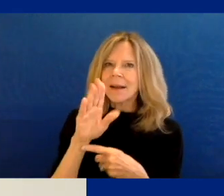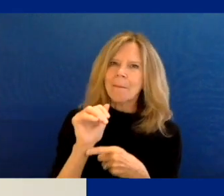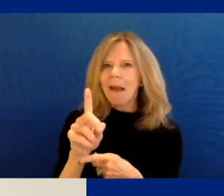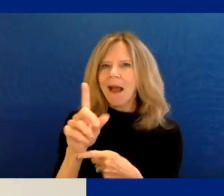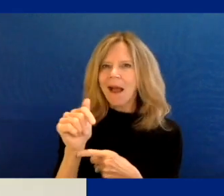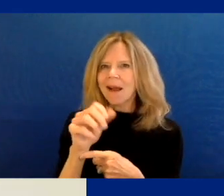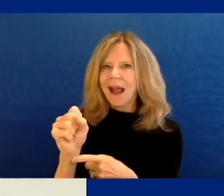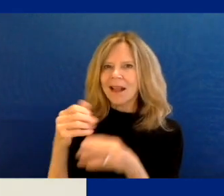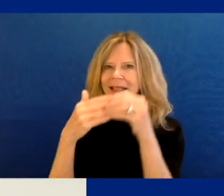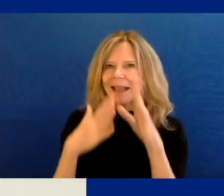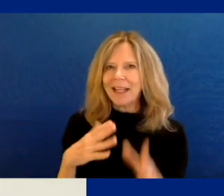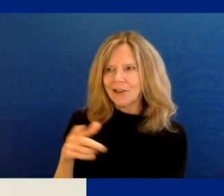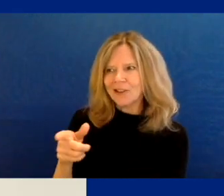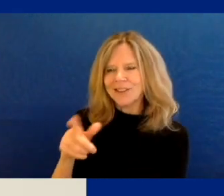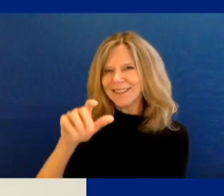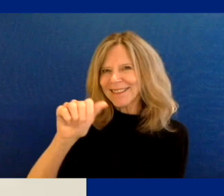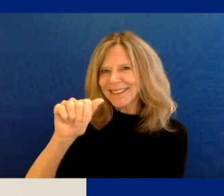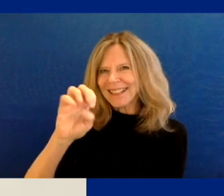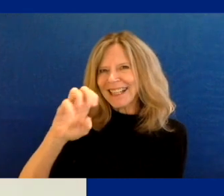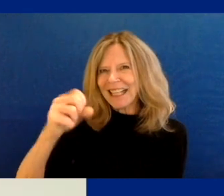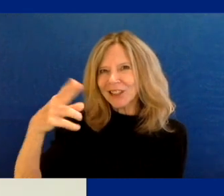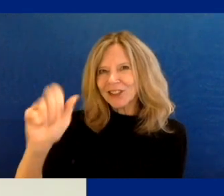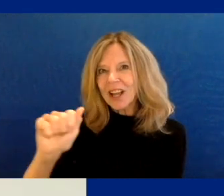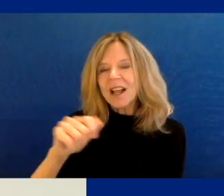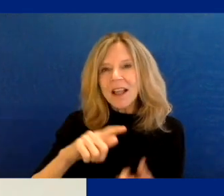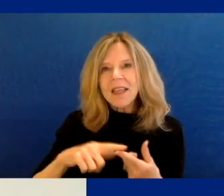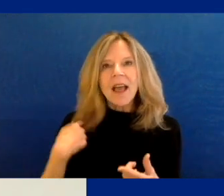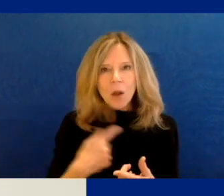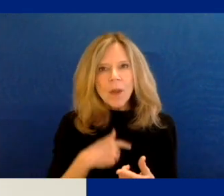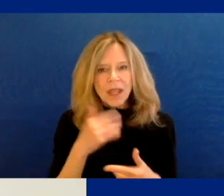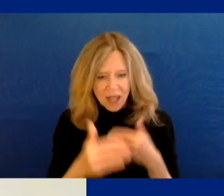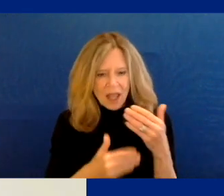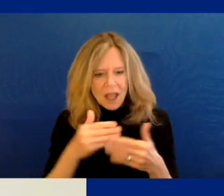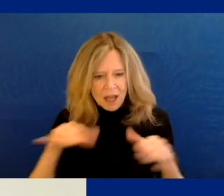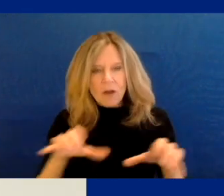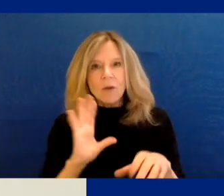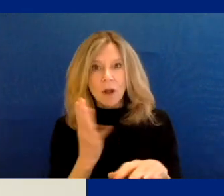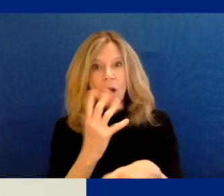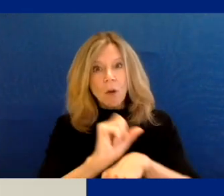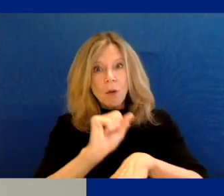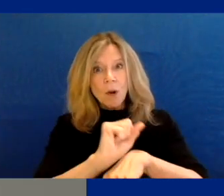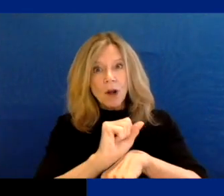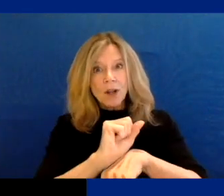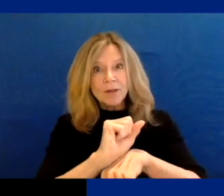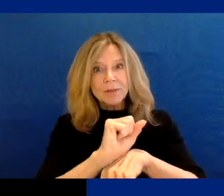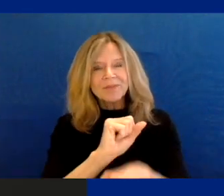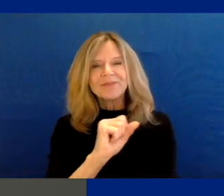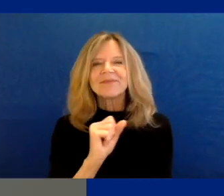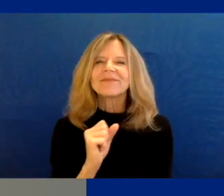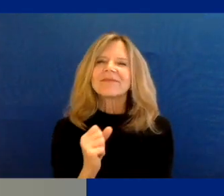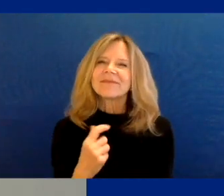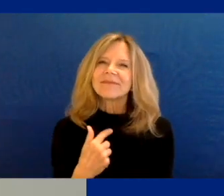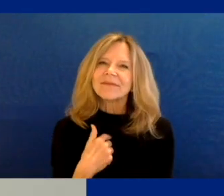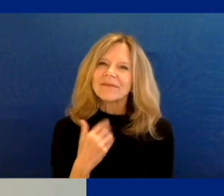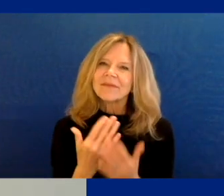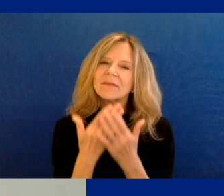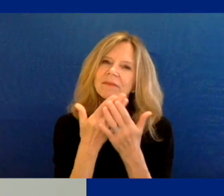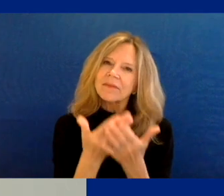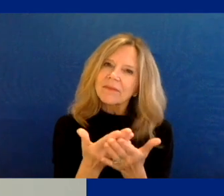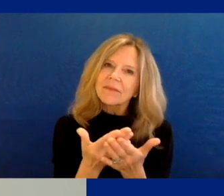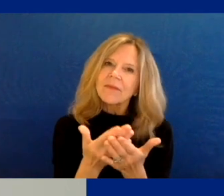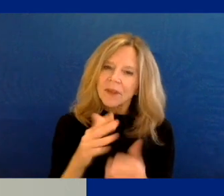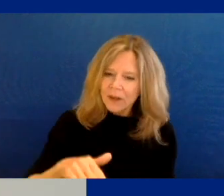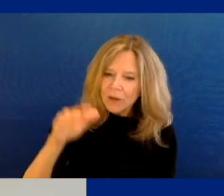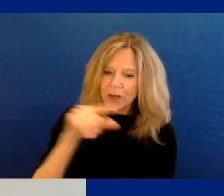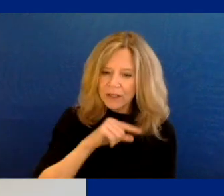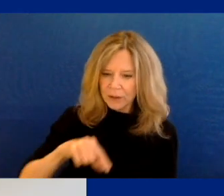and badass young leaders like Aisha that we're able to do the work that we do. I was born and raised